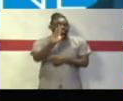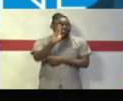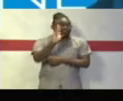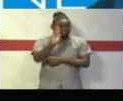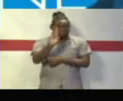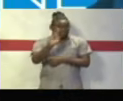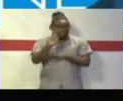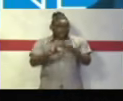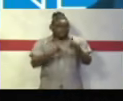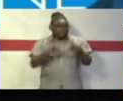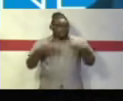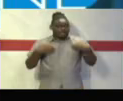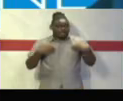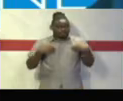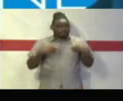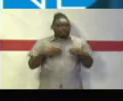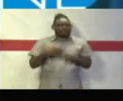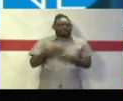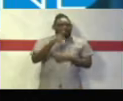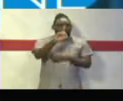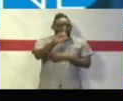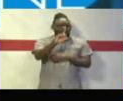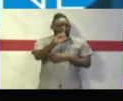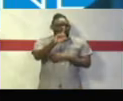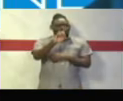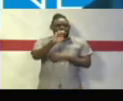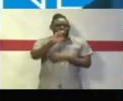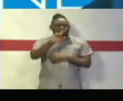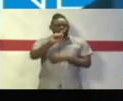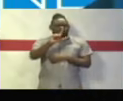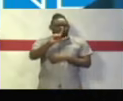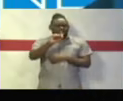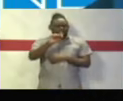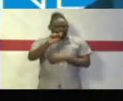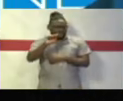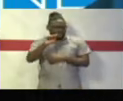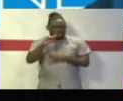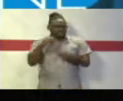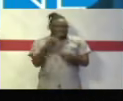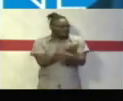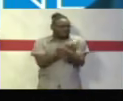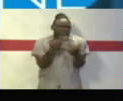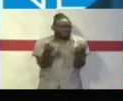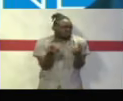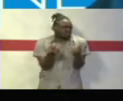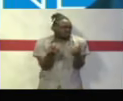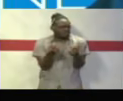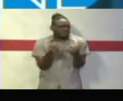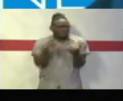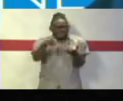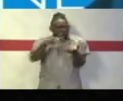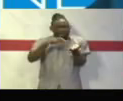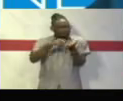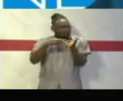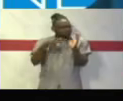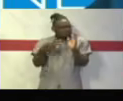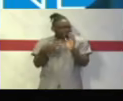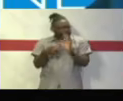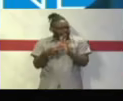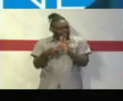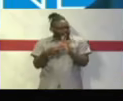those were from fully vaccinated people. Does that mean that they were not in quarantine